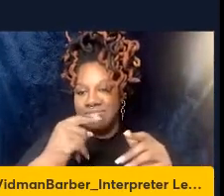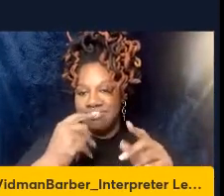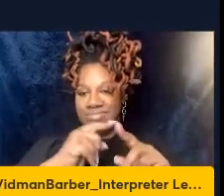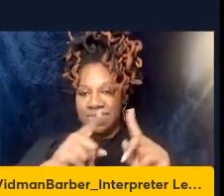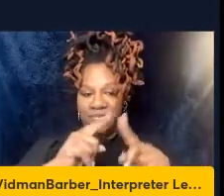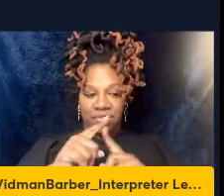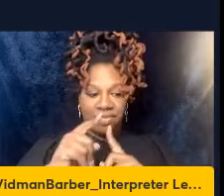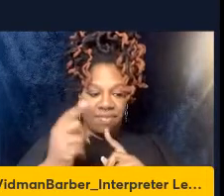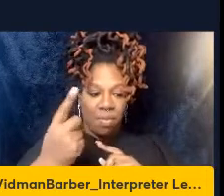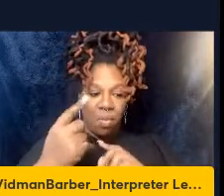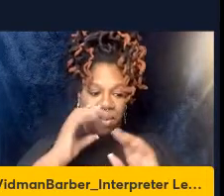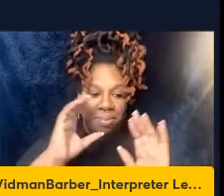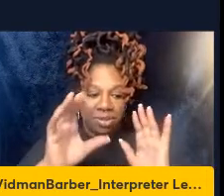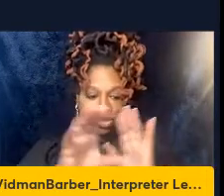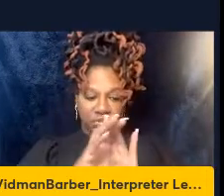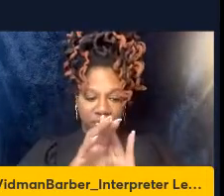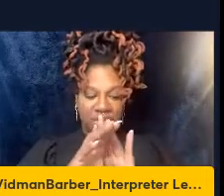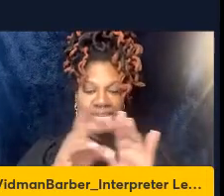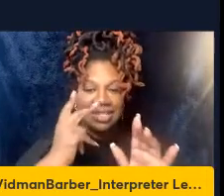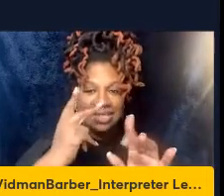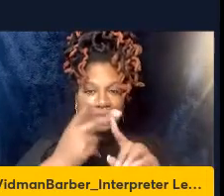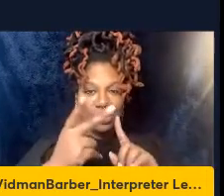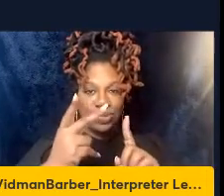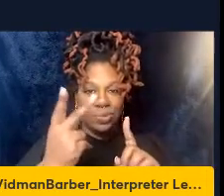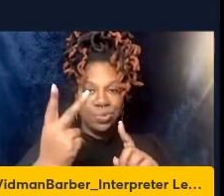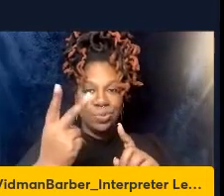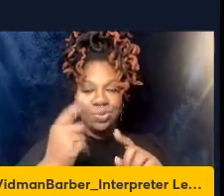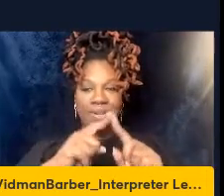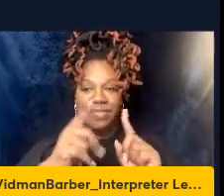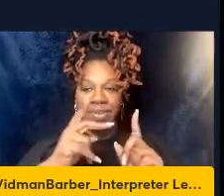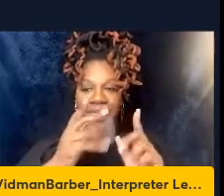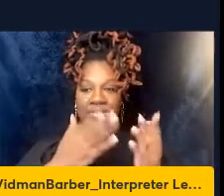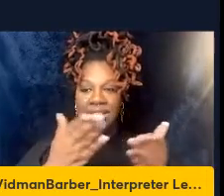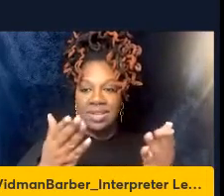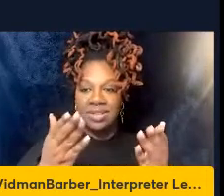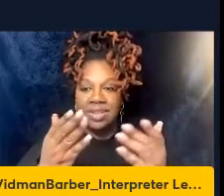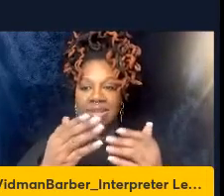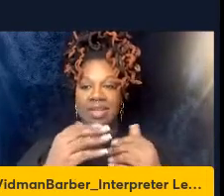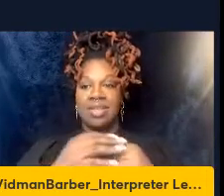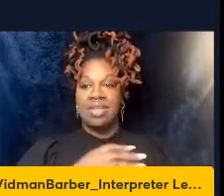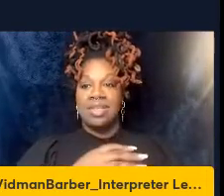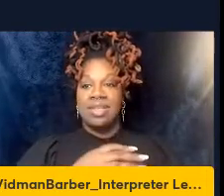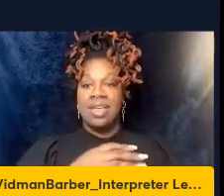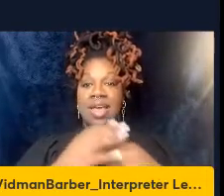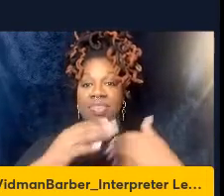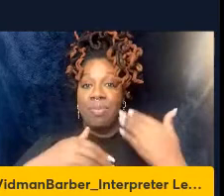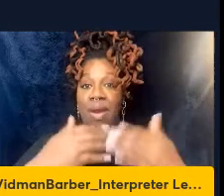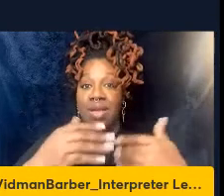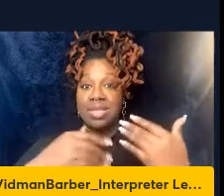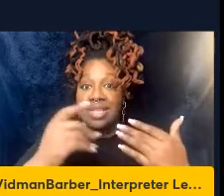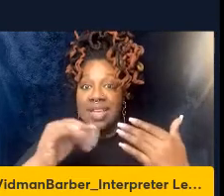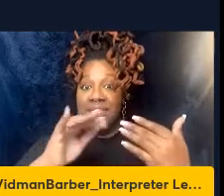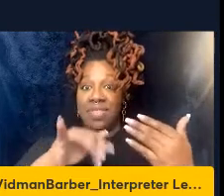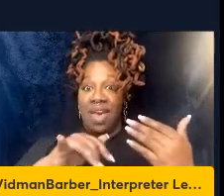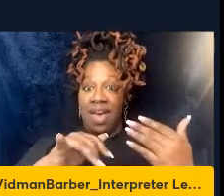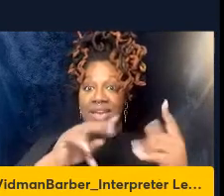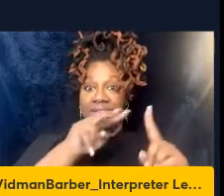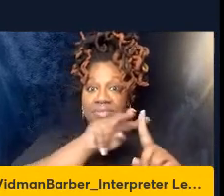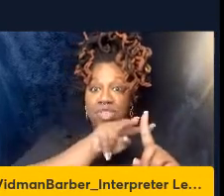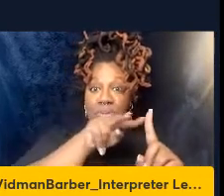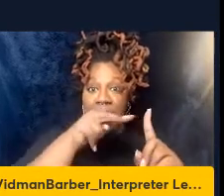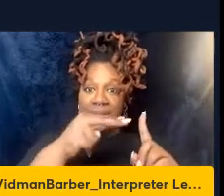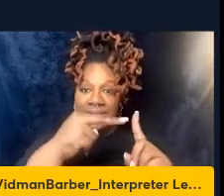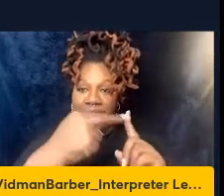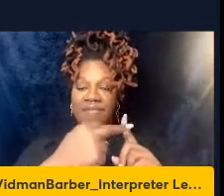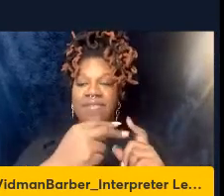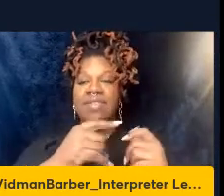two different things. The process of what's happening and how that's happening is very similar, regardless of what you see. And so